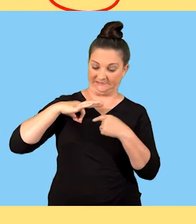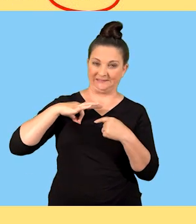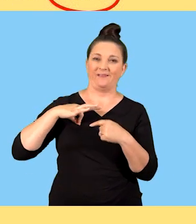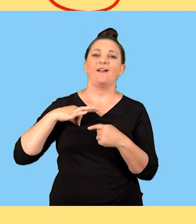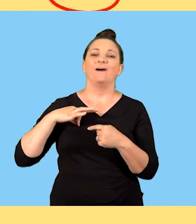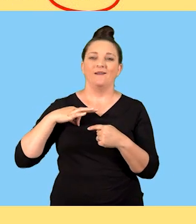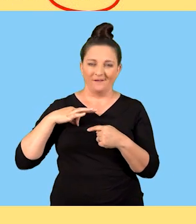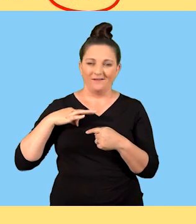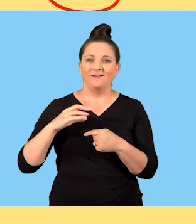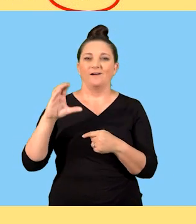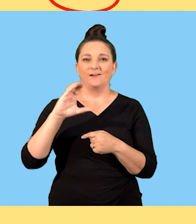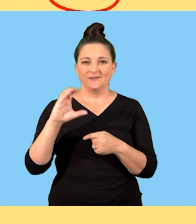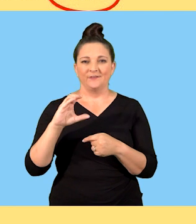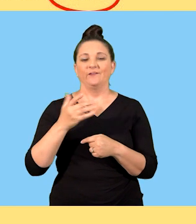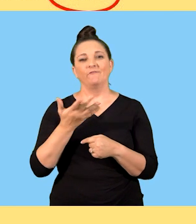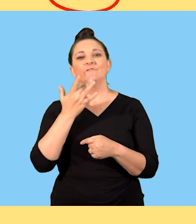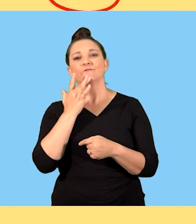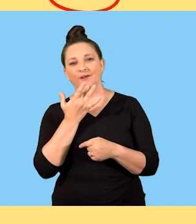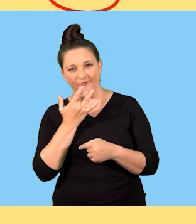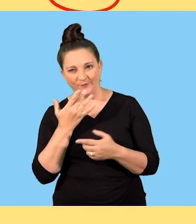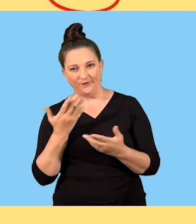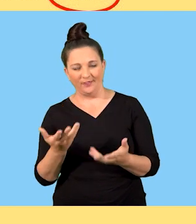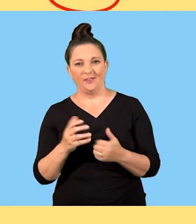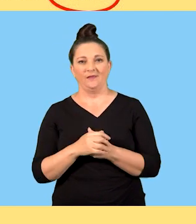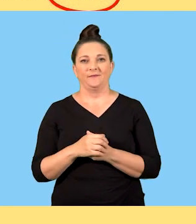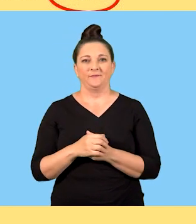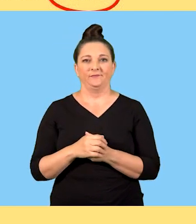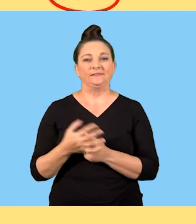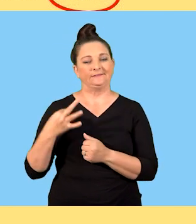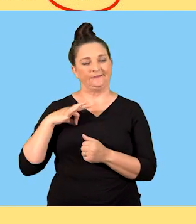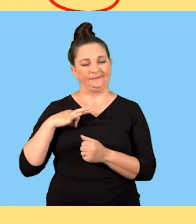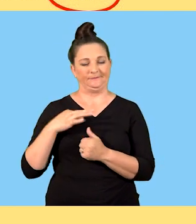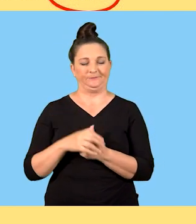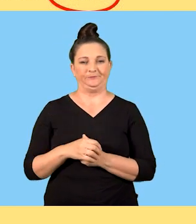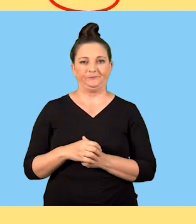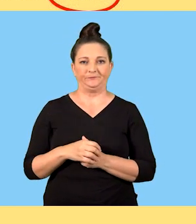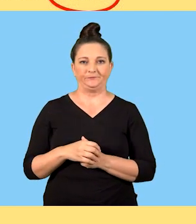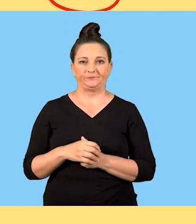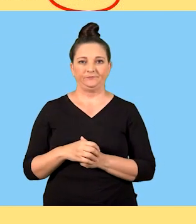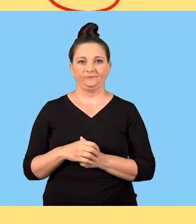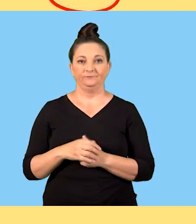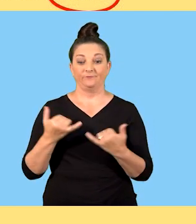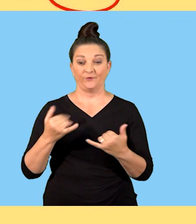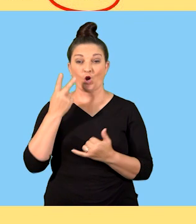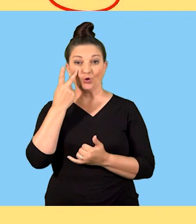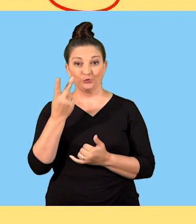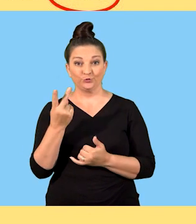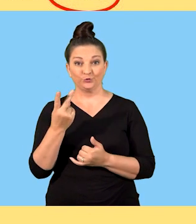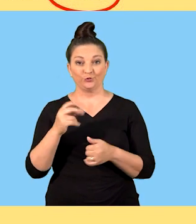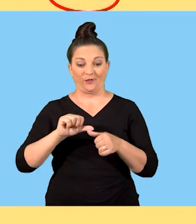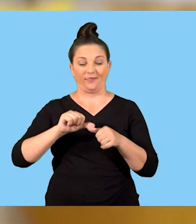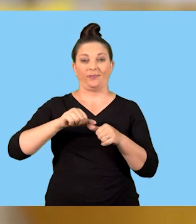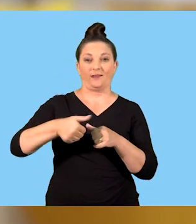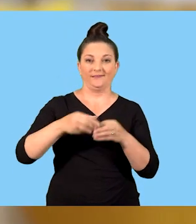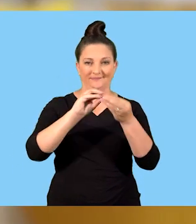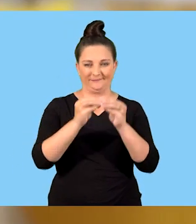interest income. Interest on a favorable balance is interest income.